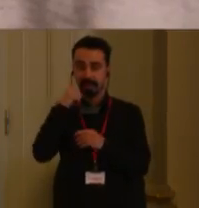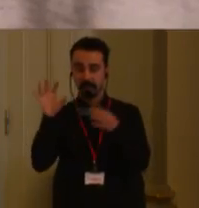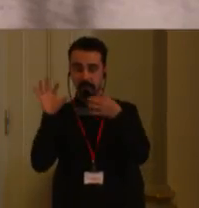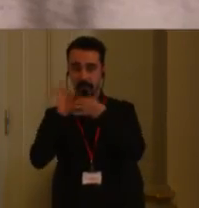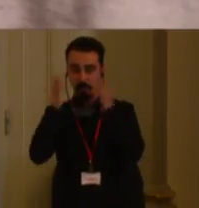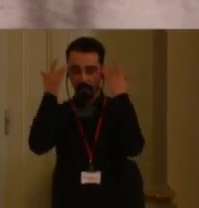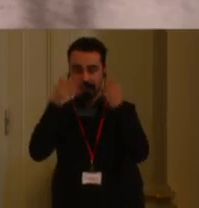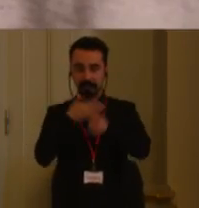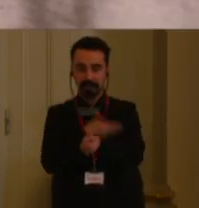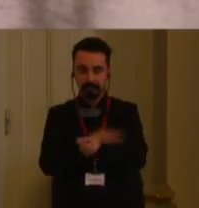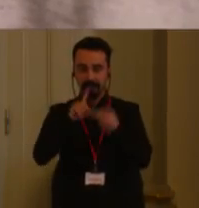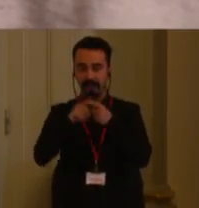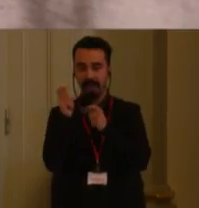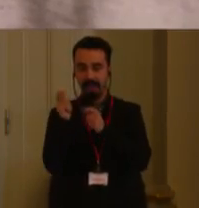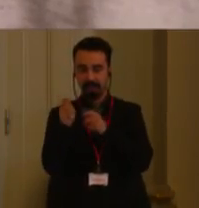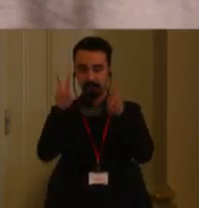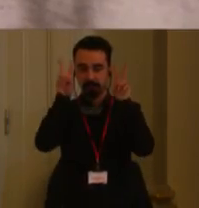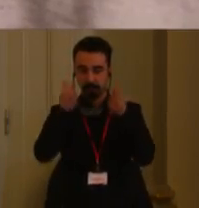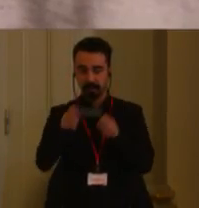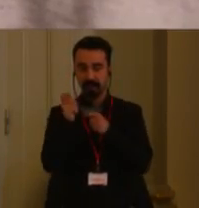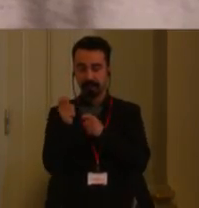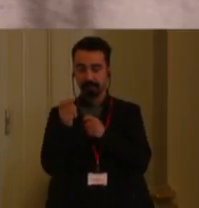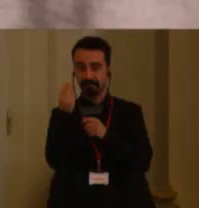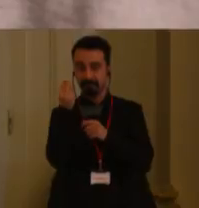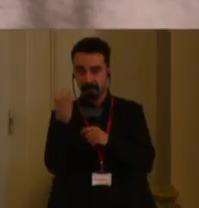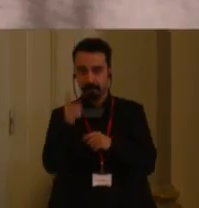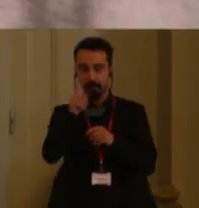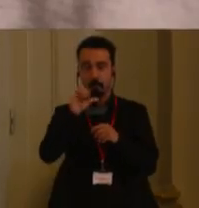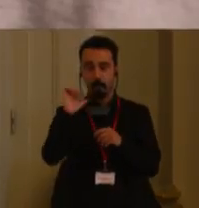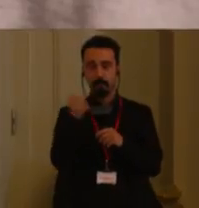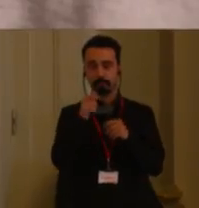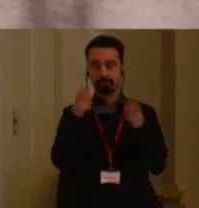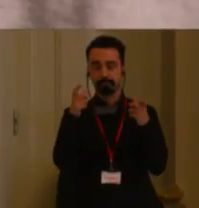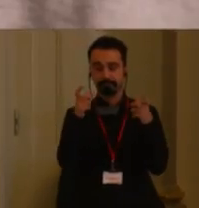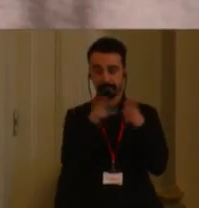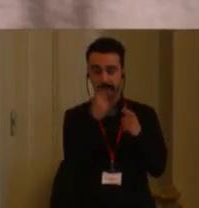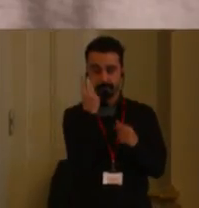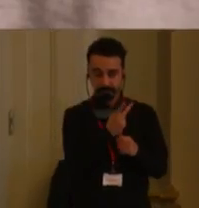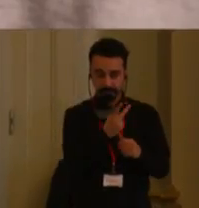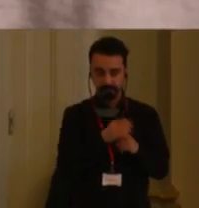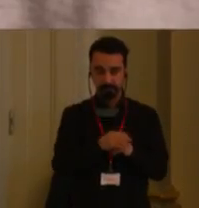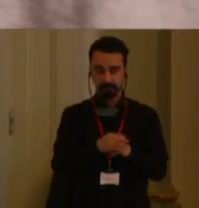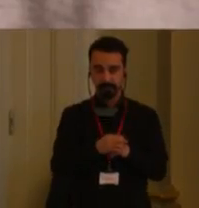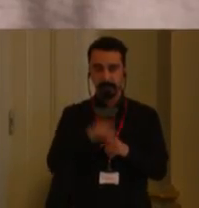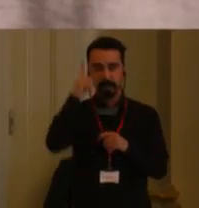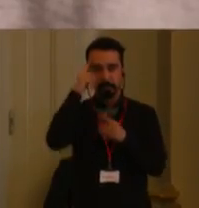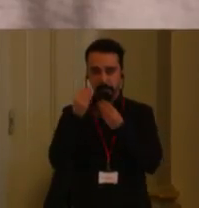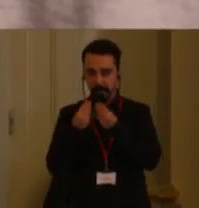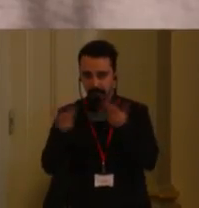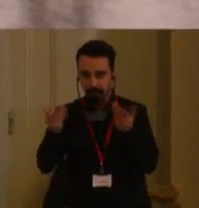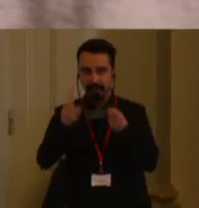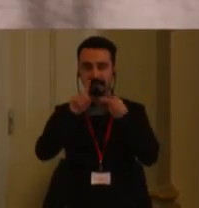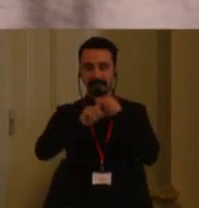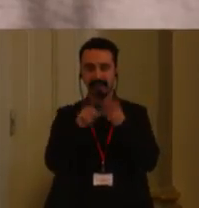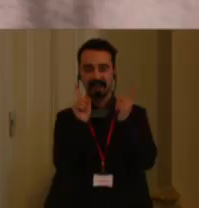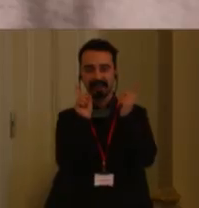opportunities. Our mission is very simple, which is to create a friendly knowledge and understanding between